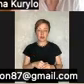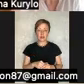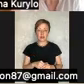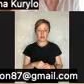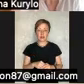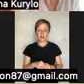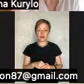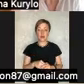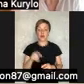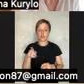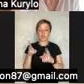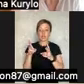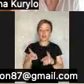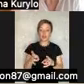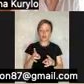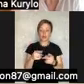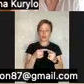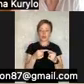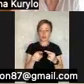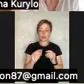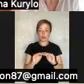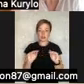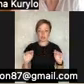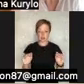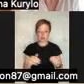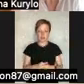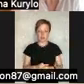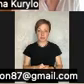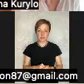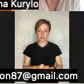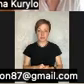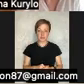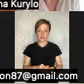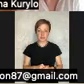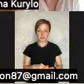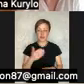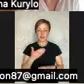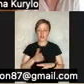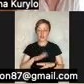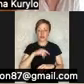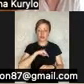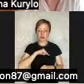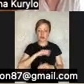institution because the child is traumatizing your other kids.